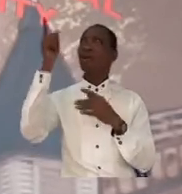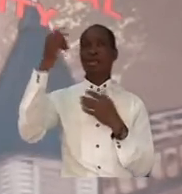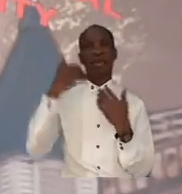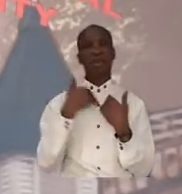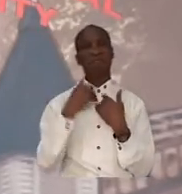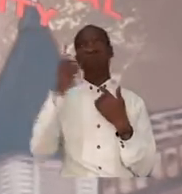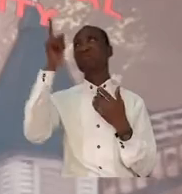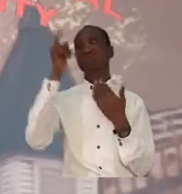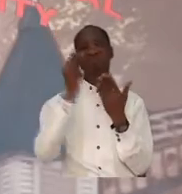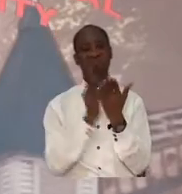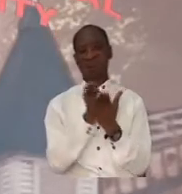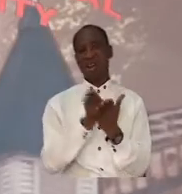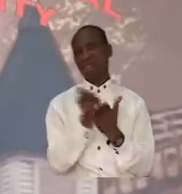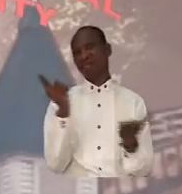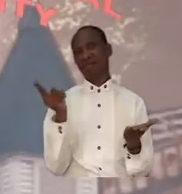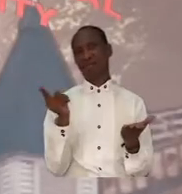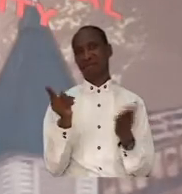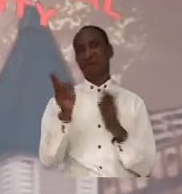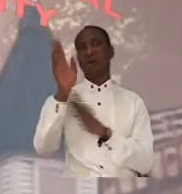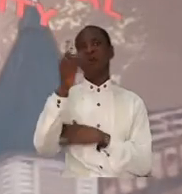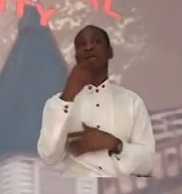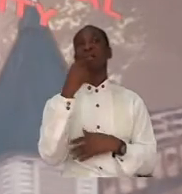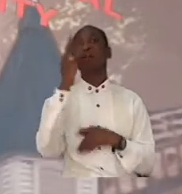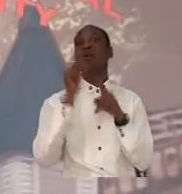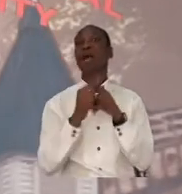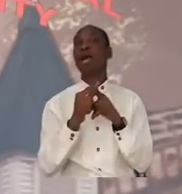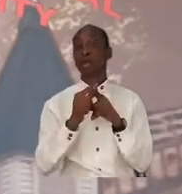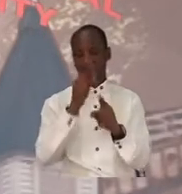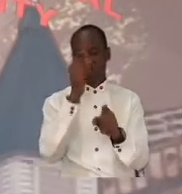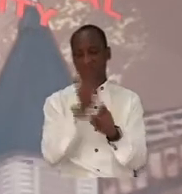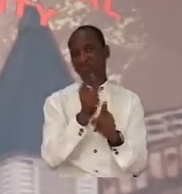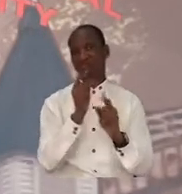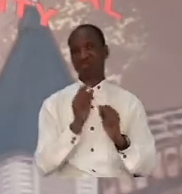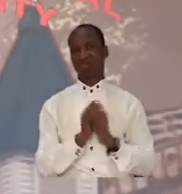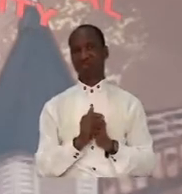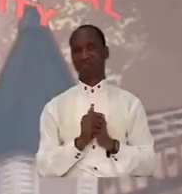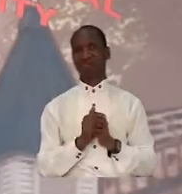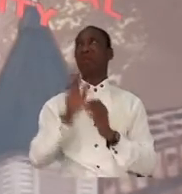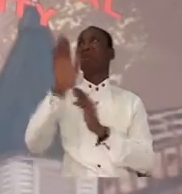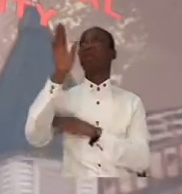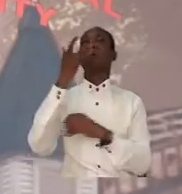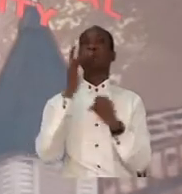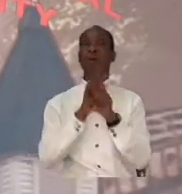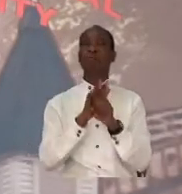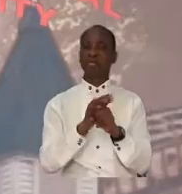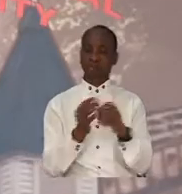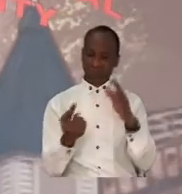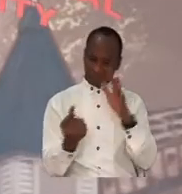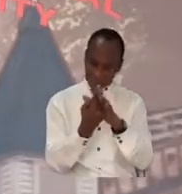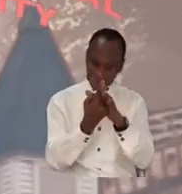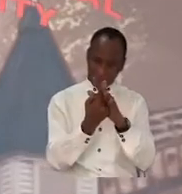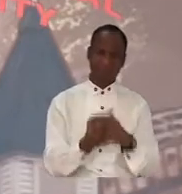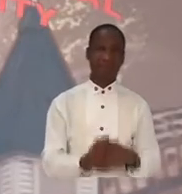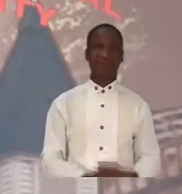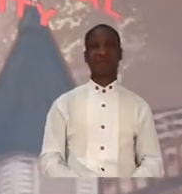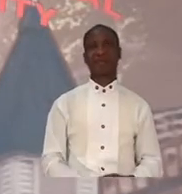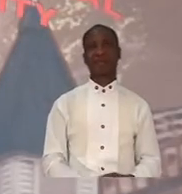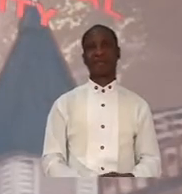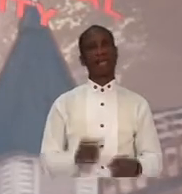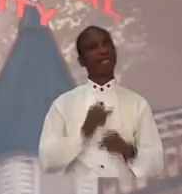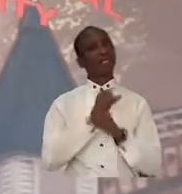no kwafo ono na o sha ejina na o kanso a ebem nti